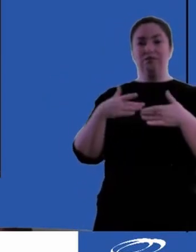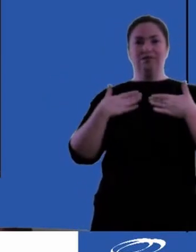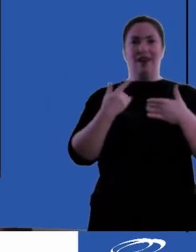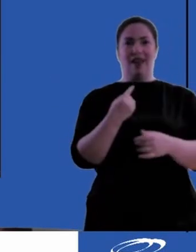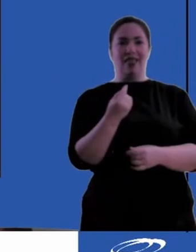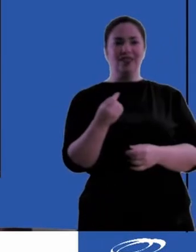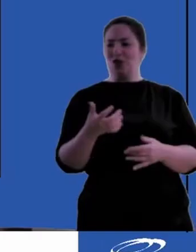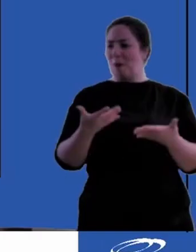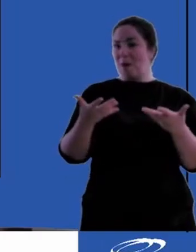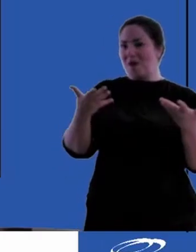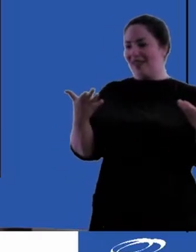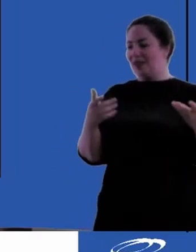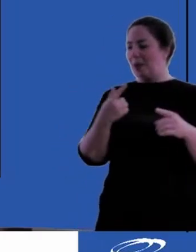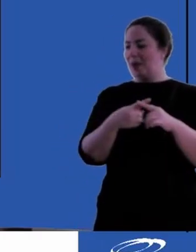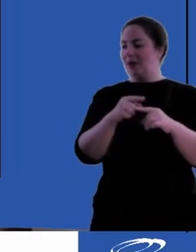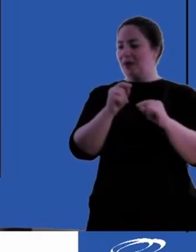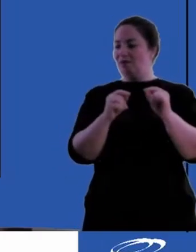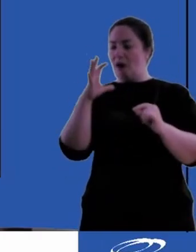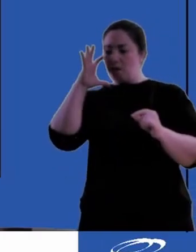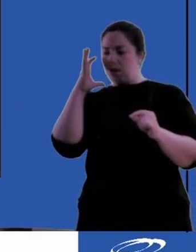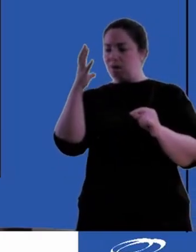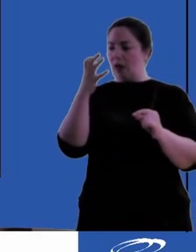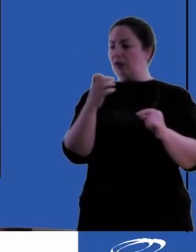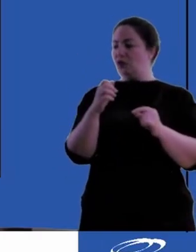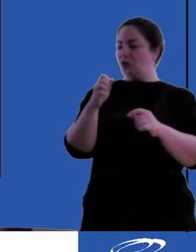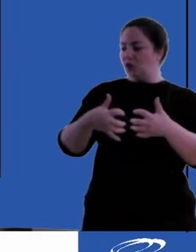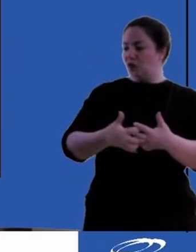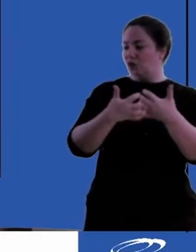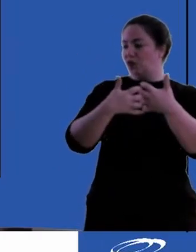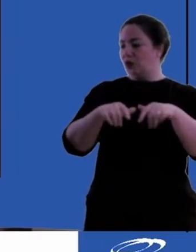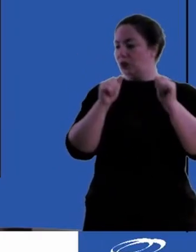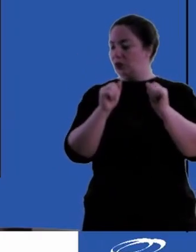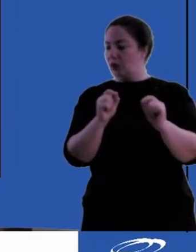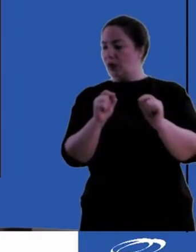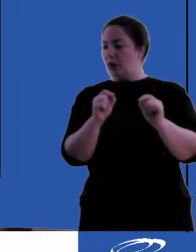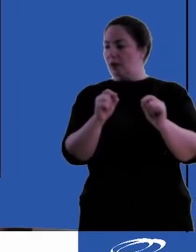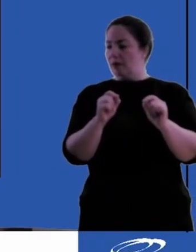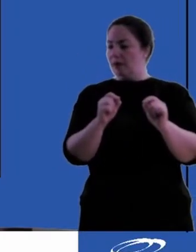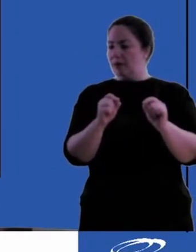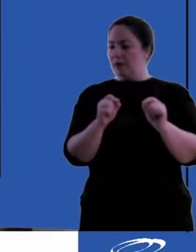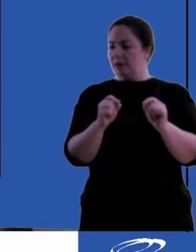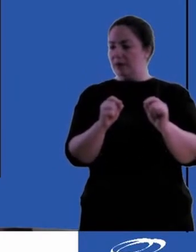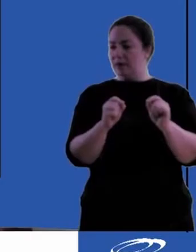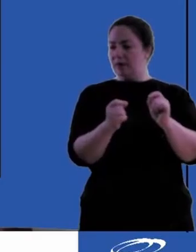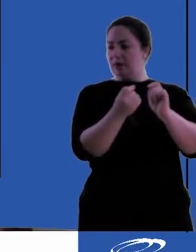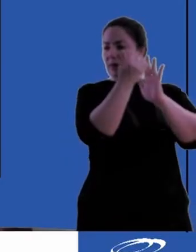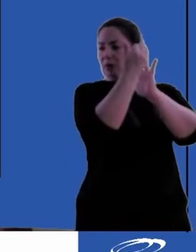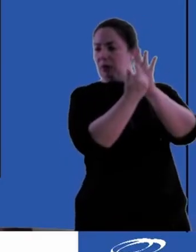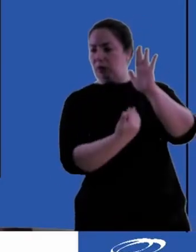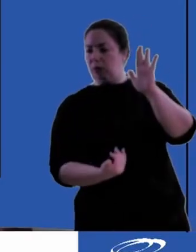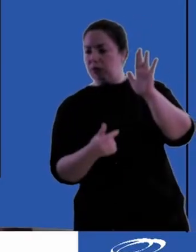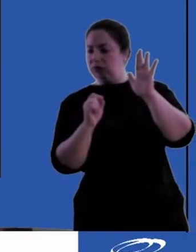clinicians because you can detect anything. You take your sample, you sequence everything in the sample, and